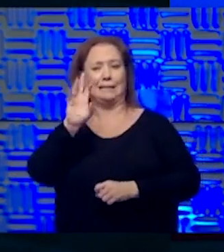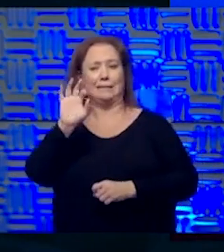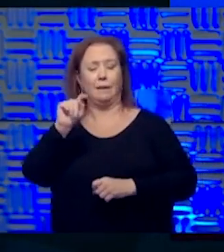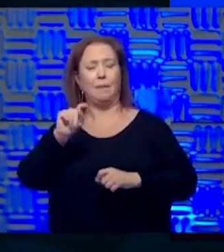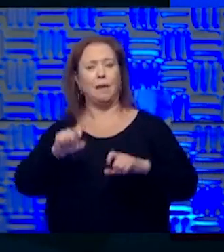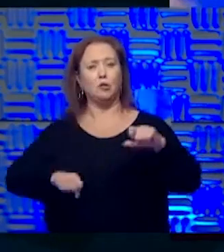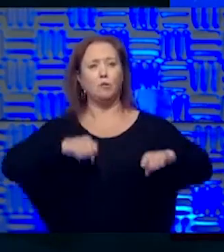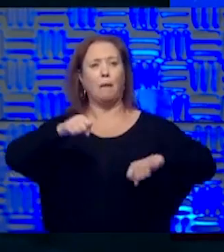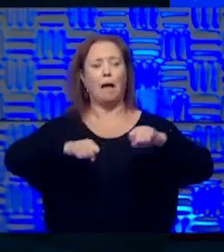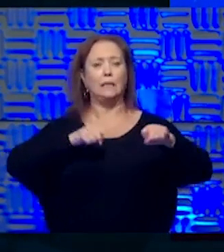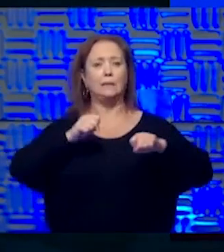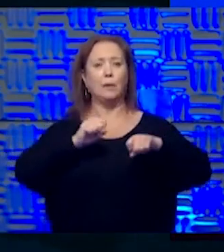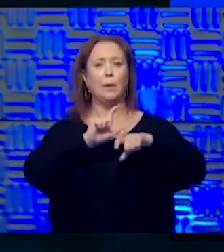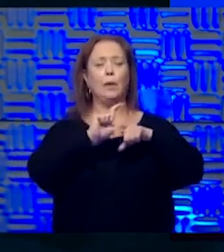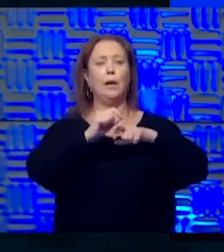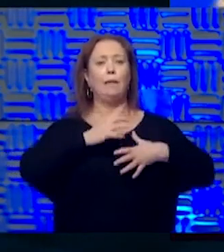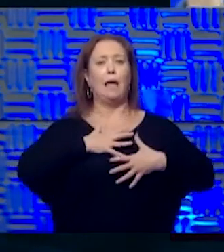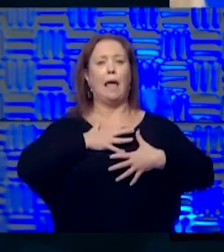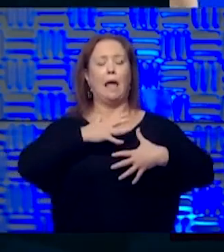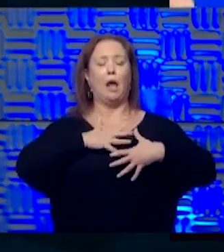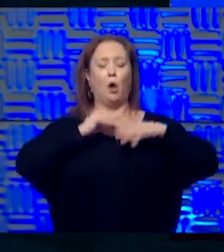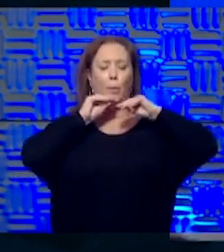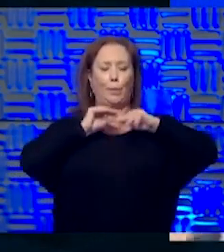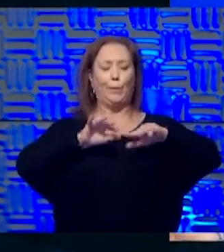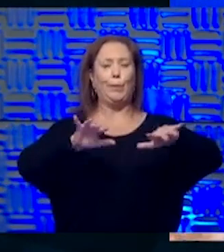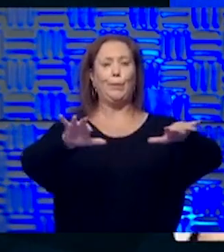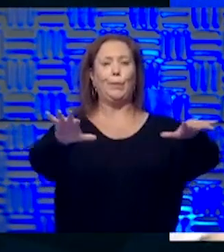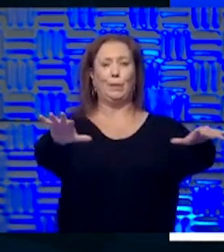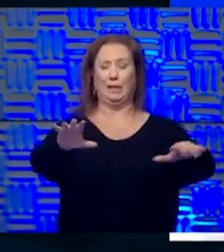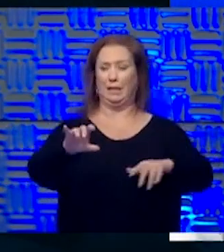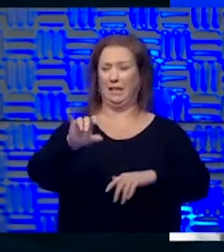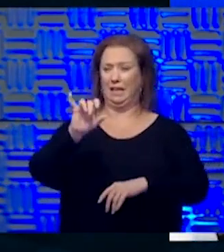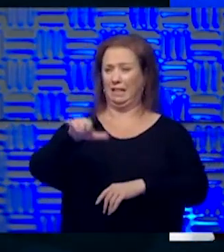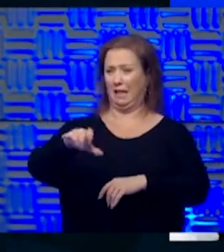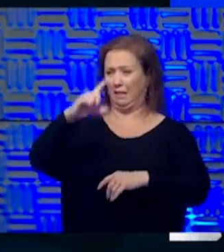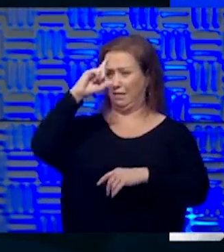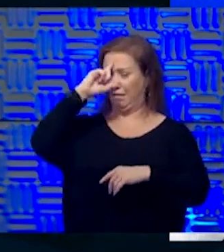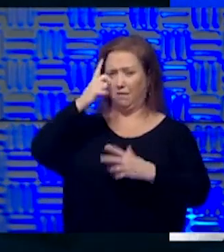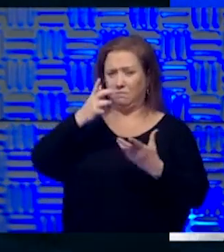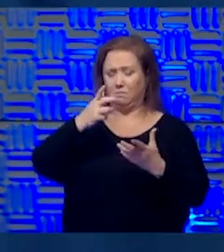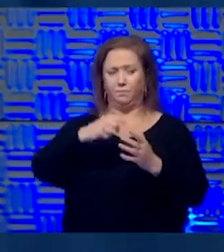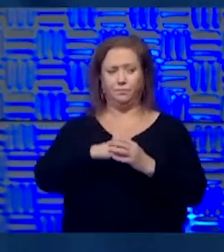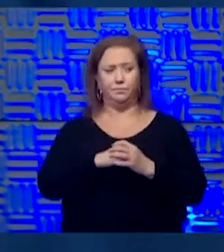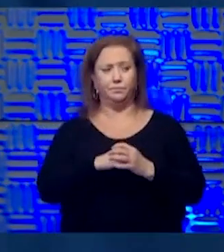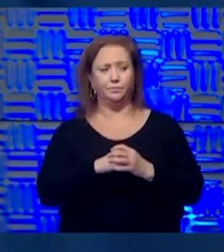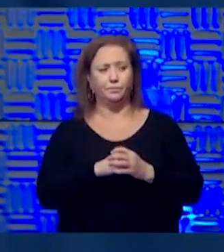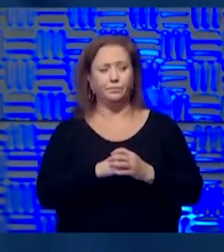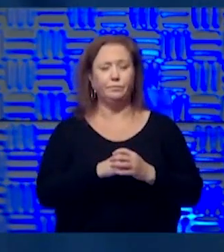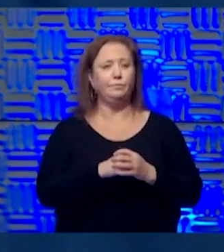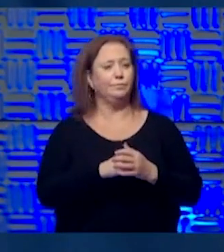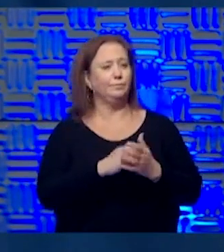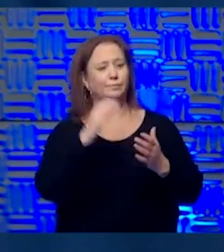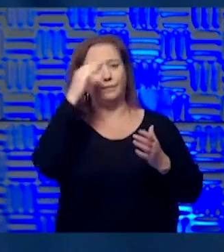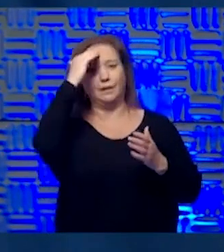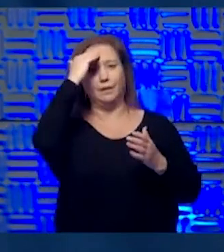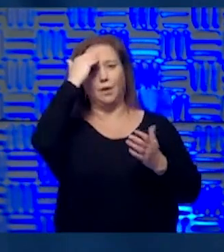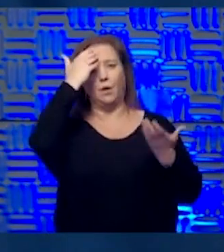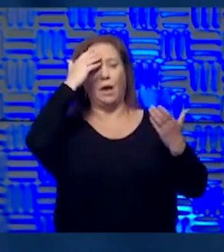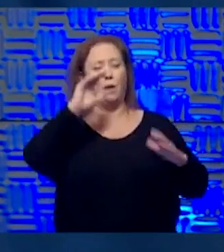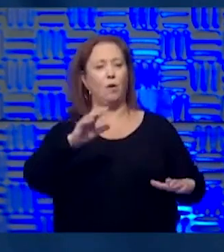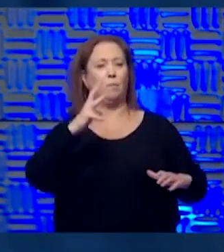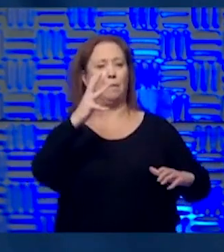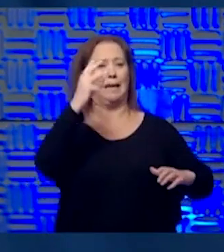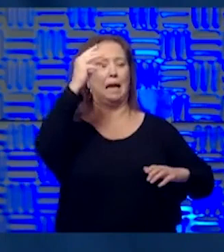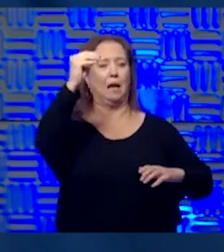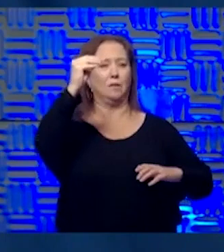and when they exhale, the aerosols go all these places. What do you think about that? I don't know. I think being